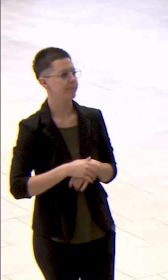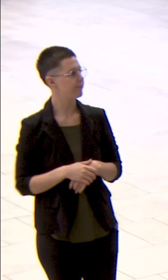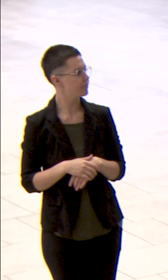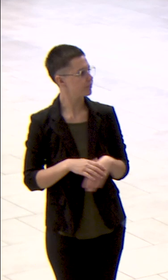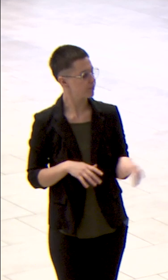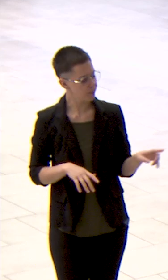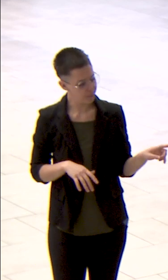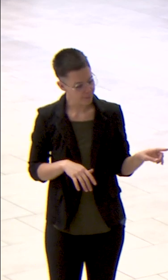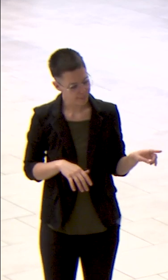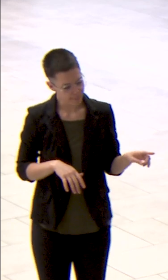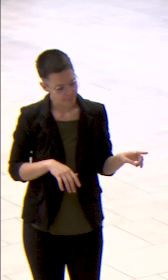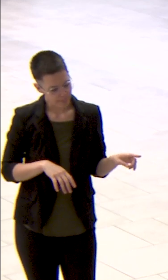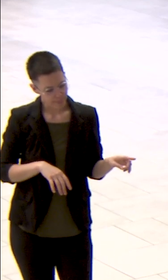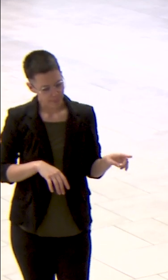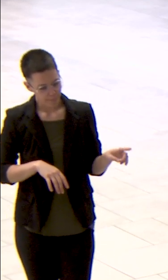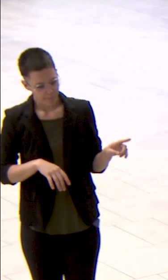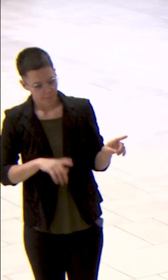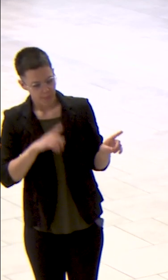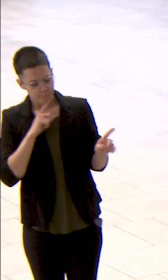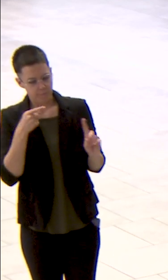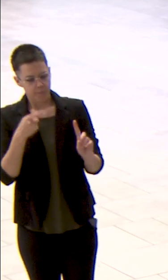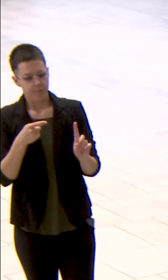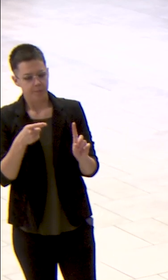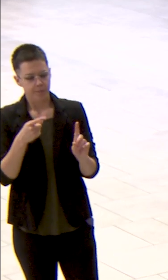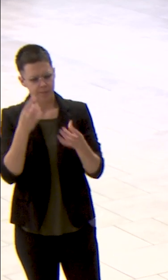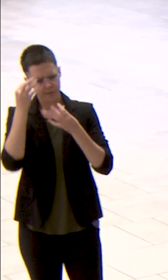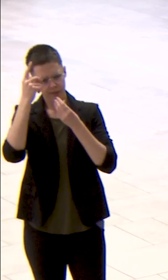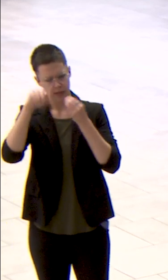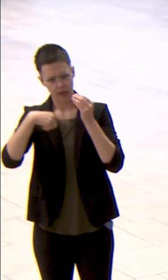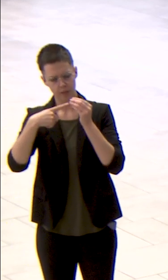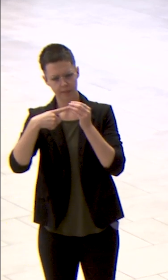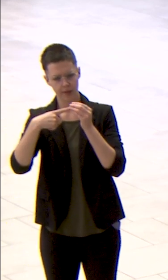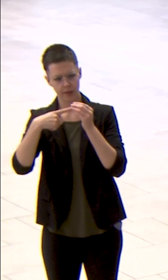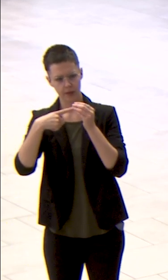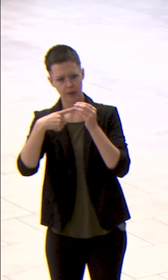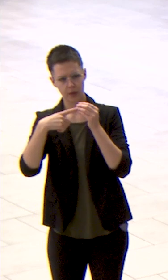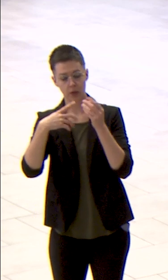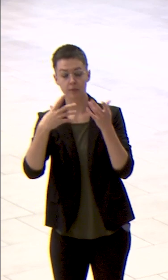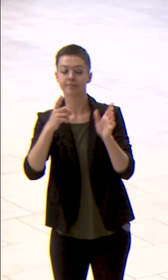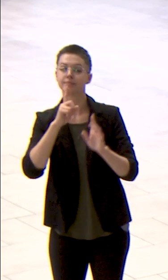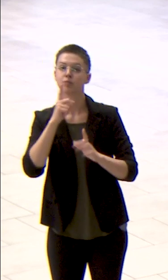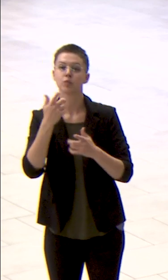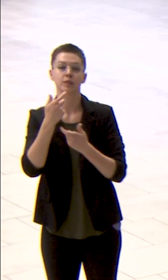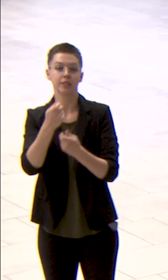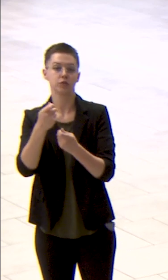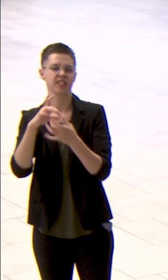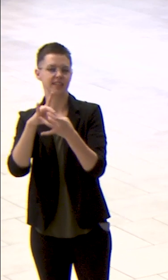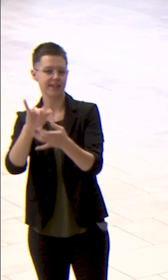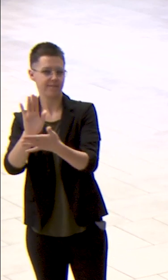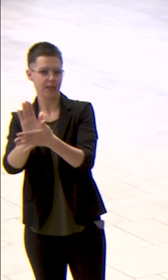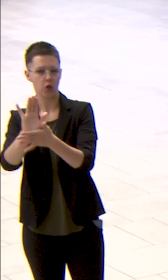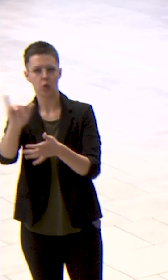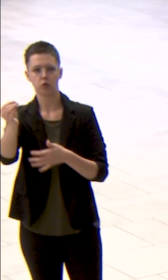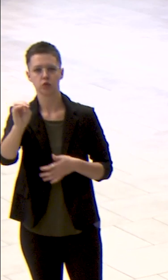Yeah, I mean, I think, you know, we're challenging ourselves to think about what was fascinating about that video with Joe Coy is